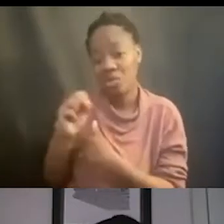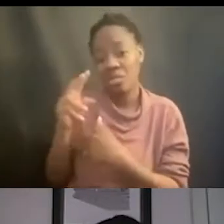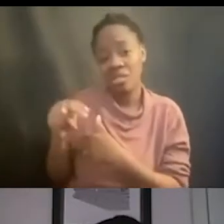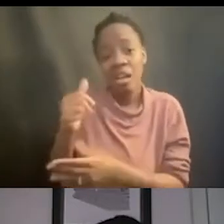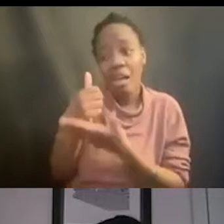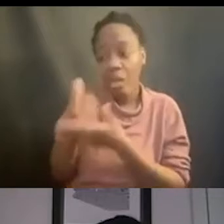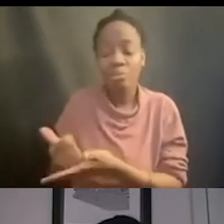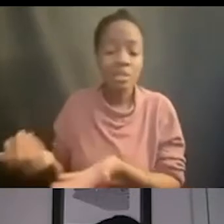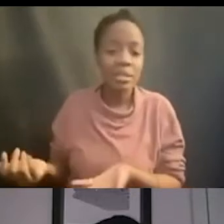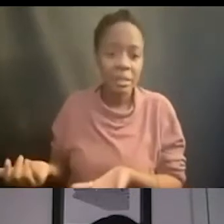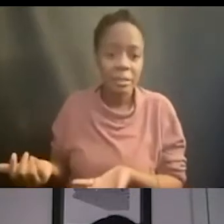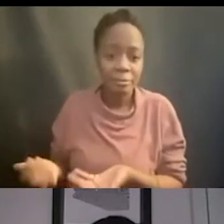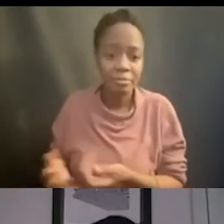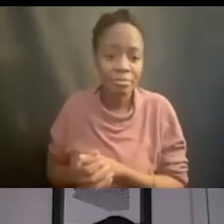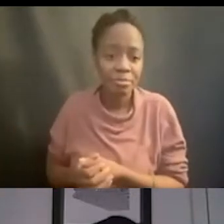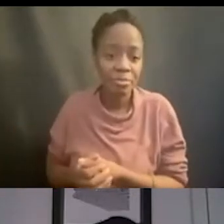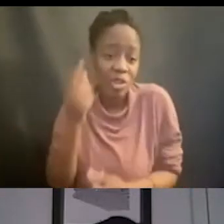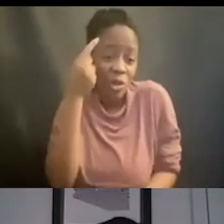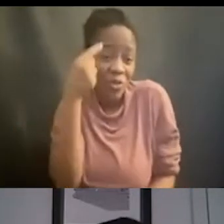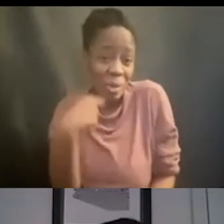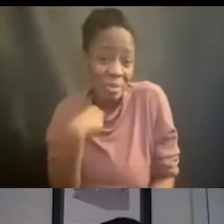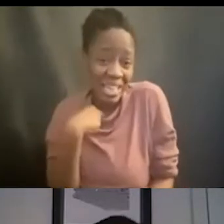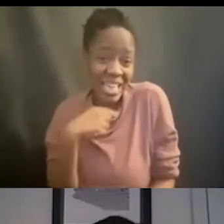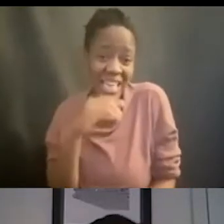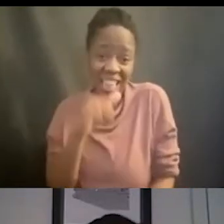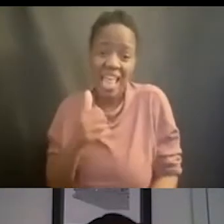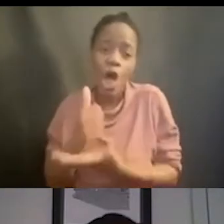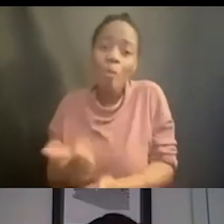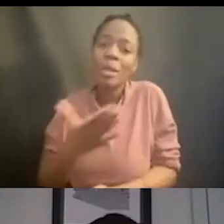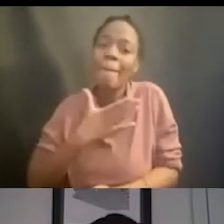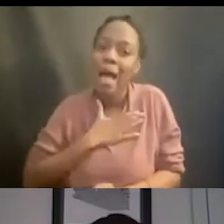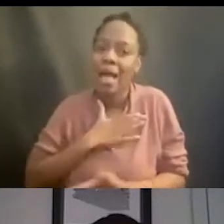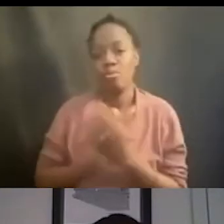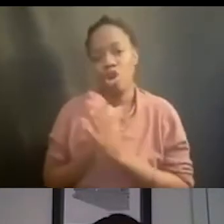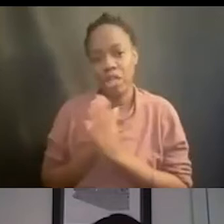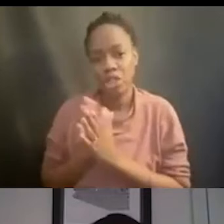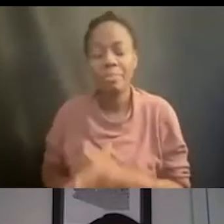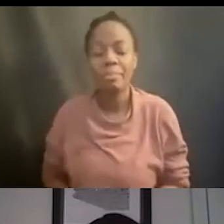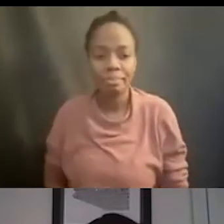know. So I don't know, for me, that's what keeps me motivated as far as